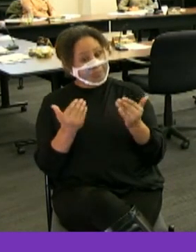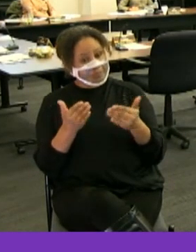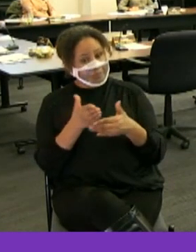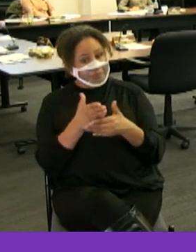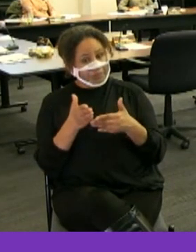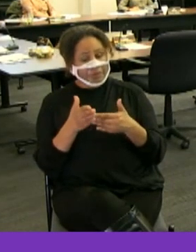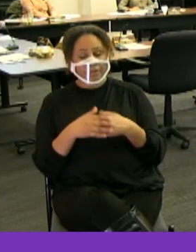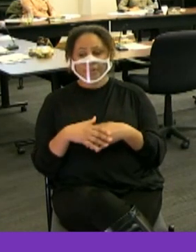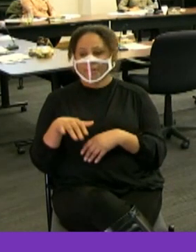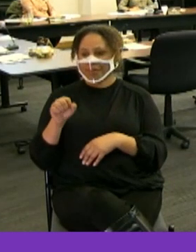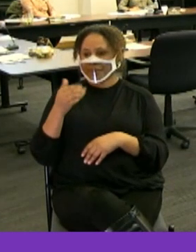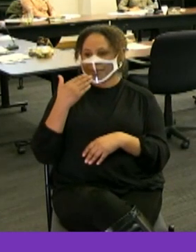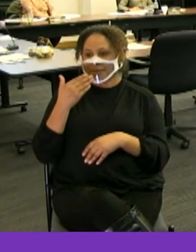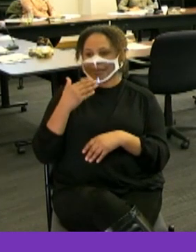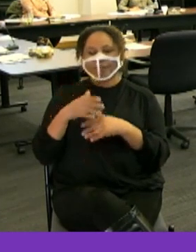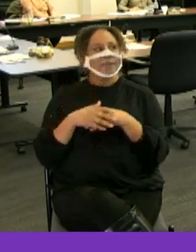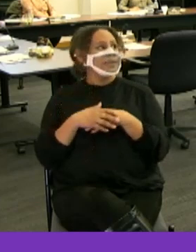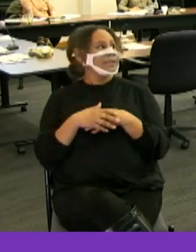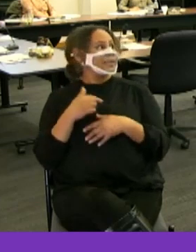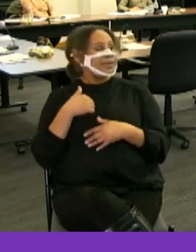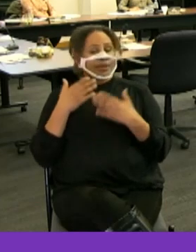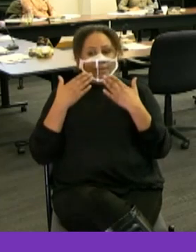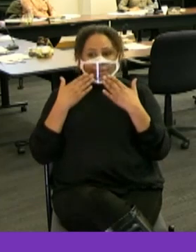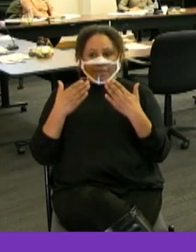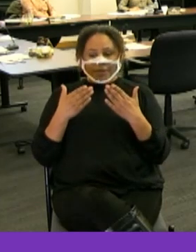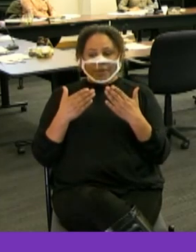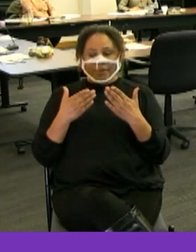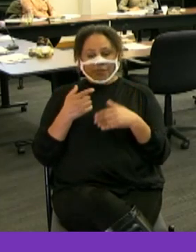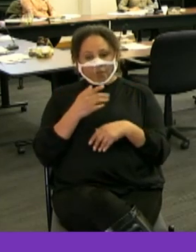Well, thank you. Yeah. No, I thank them for their